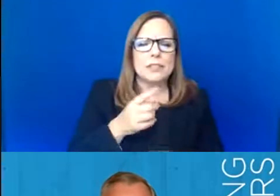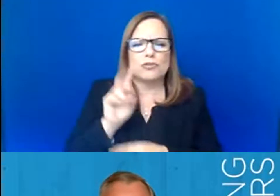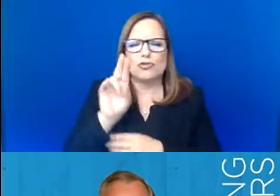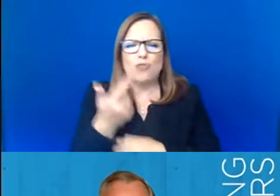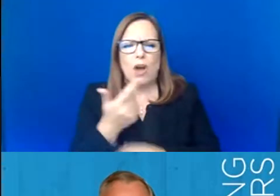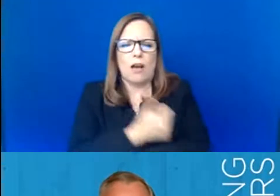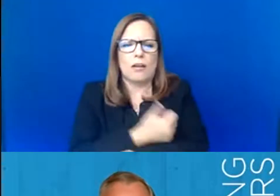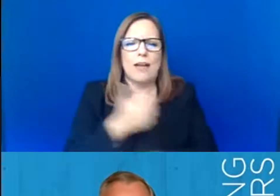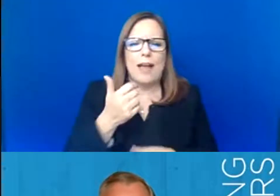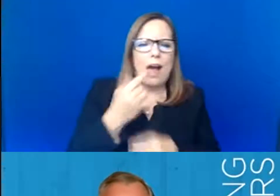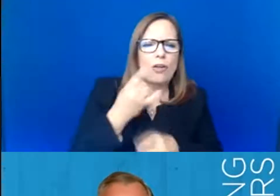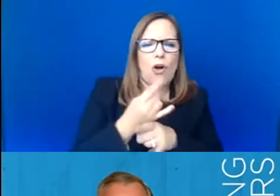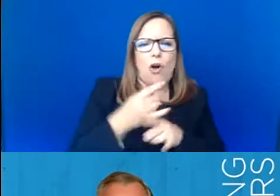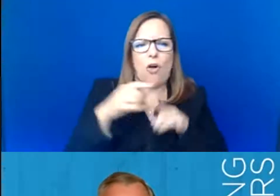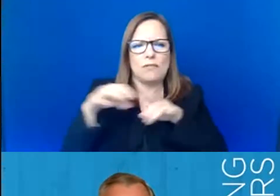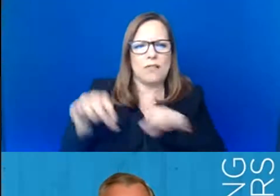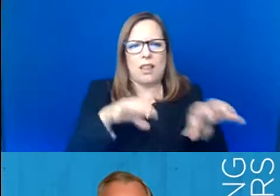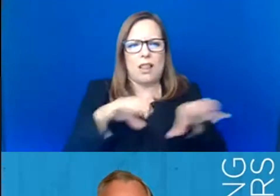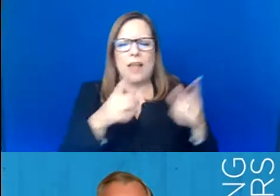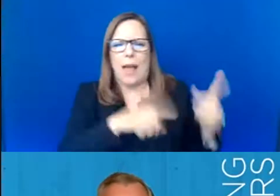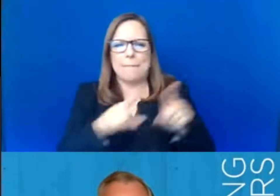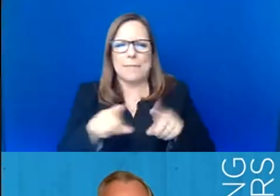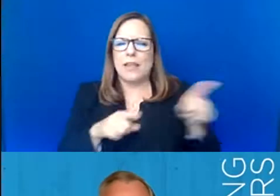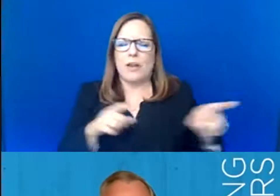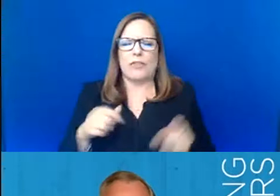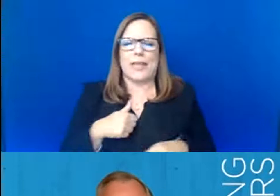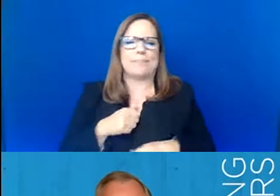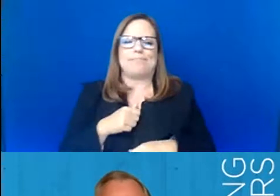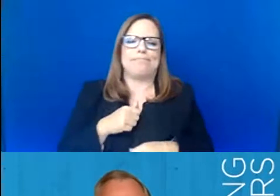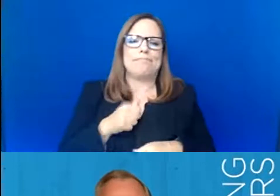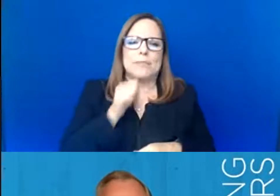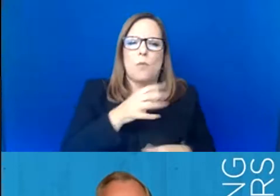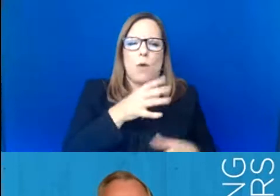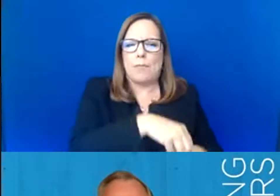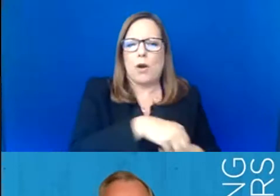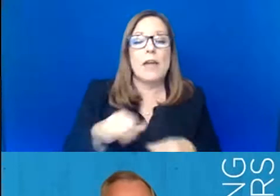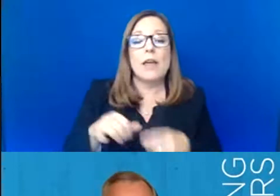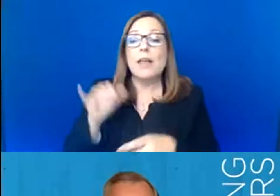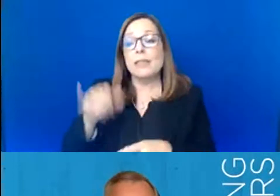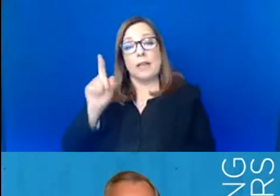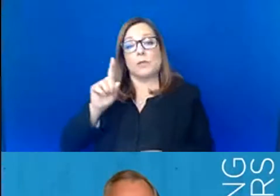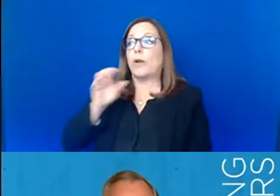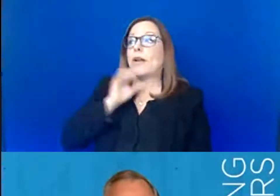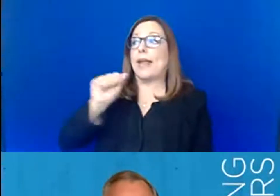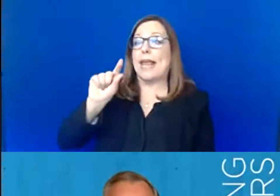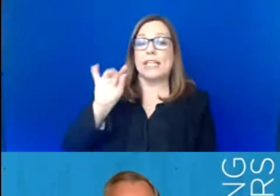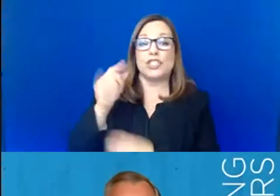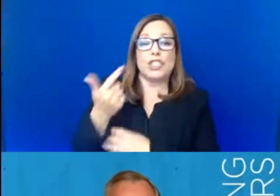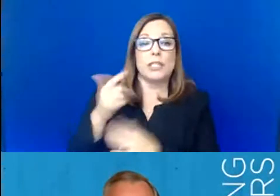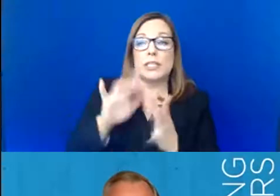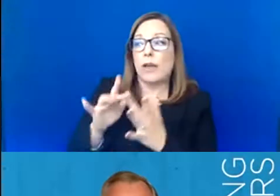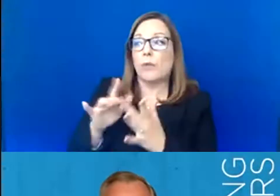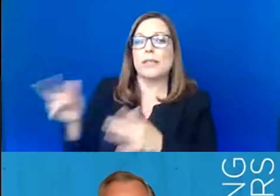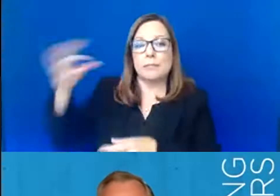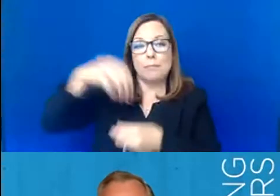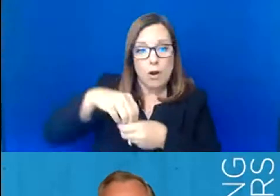the facilities. And again, this is an area where the Aging Network needs to come in and become part of the shelter